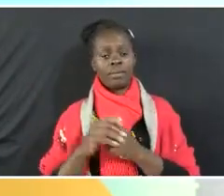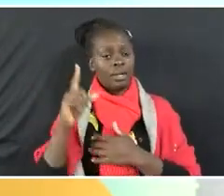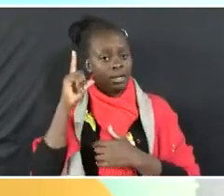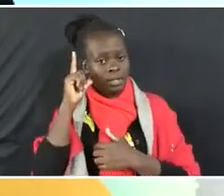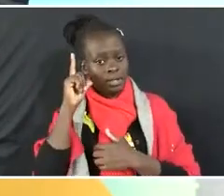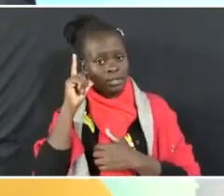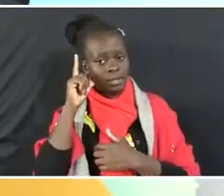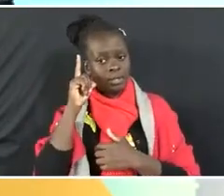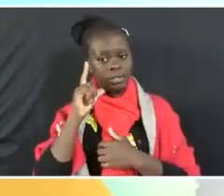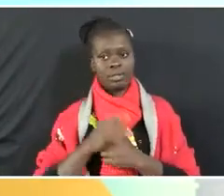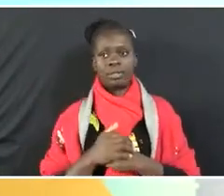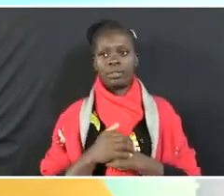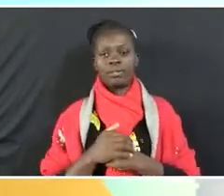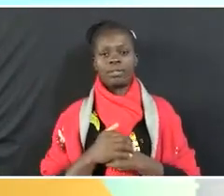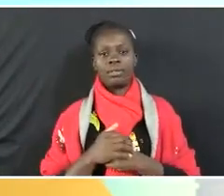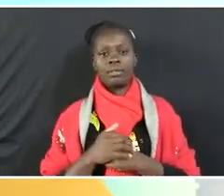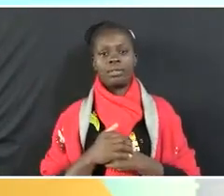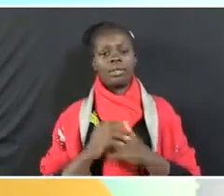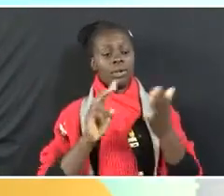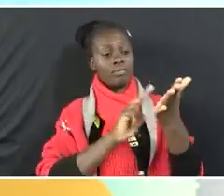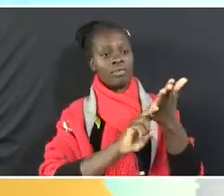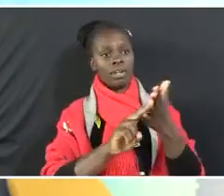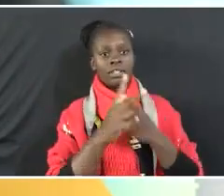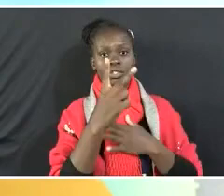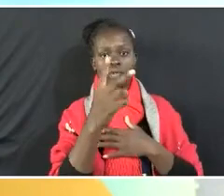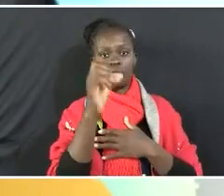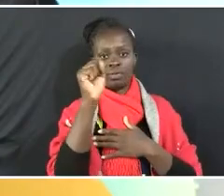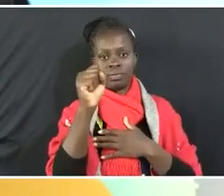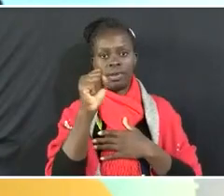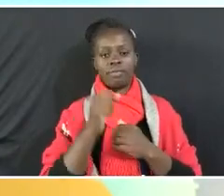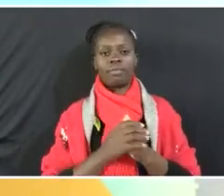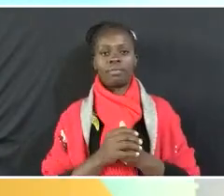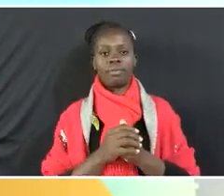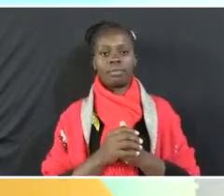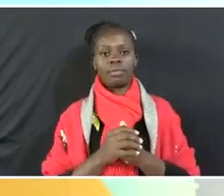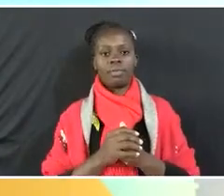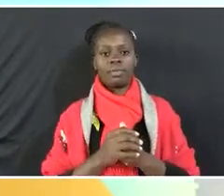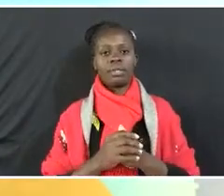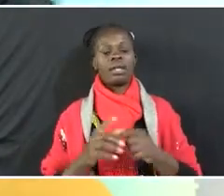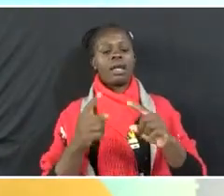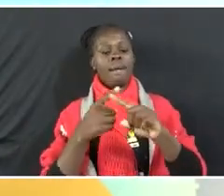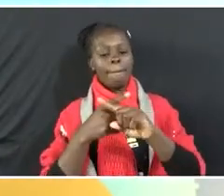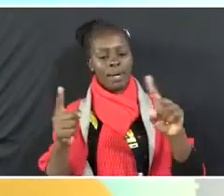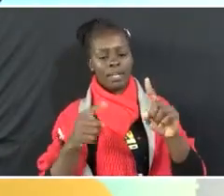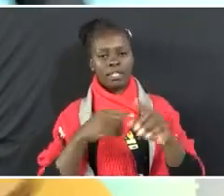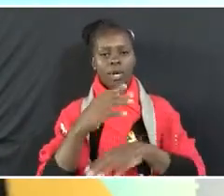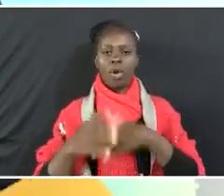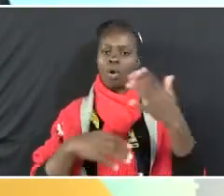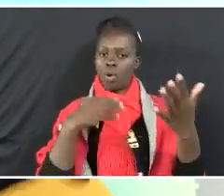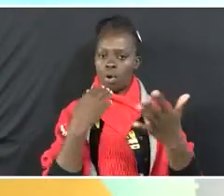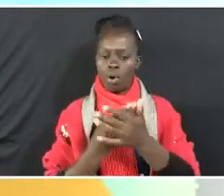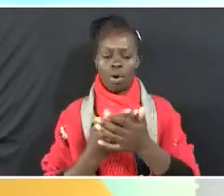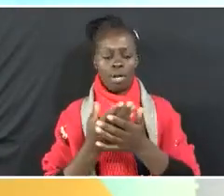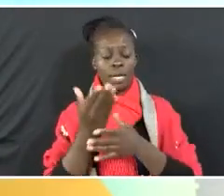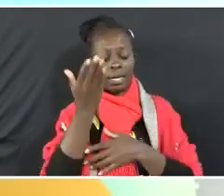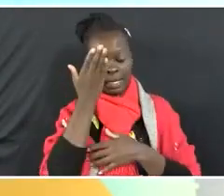text. It says in verse 25, but in all Israel, there was